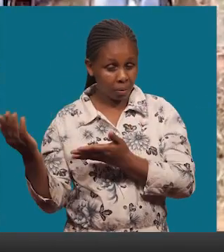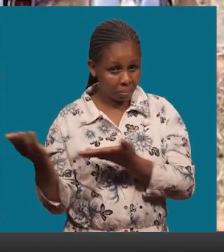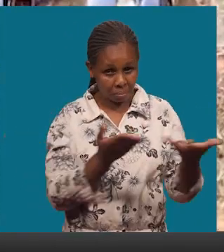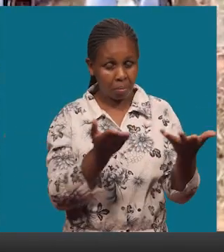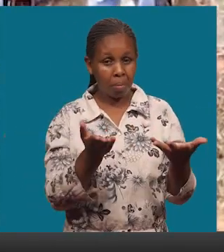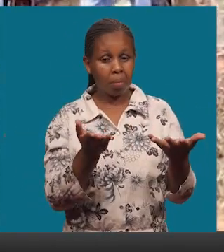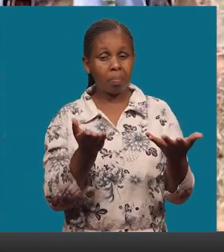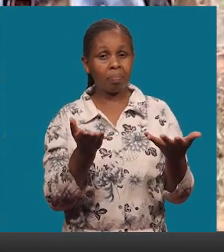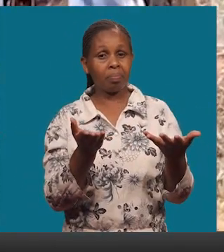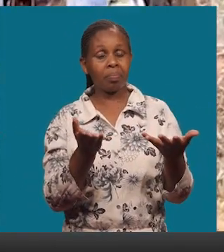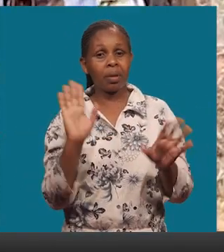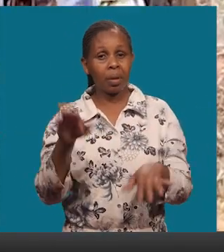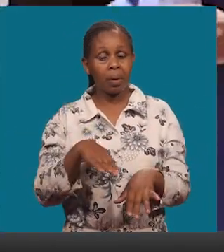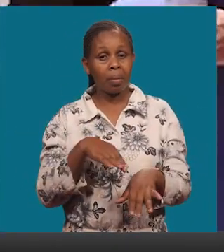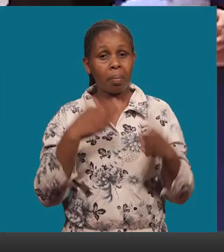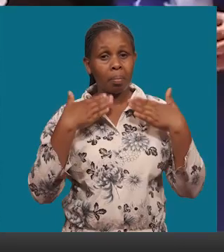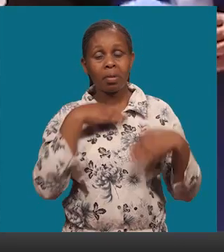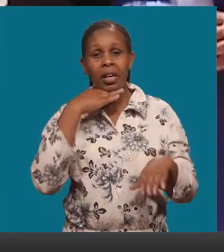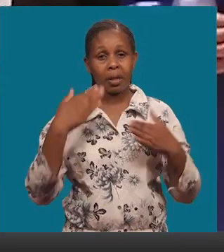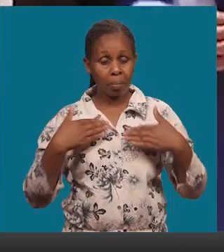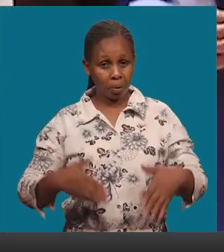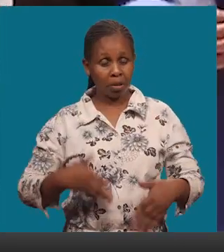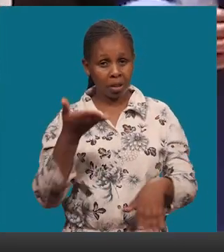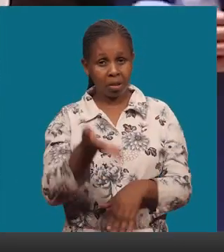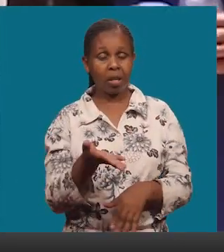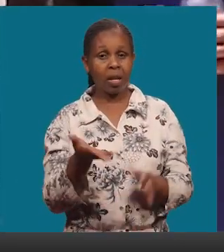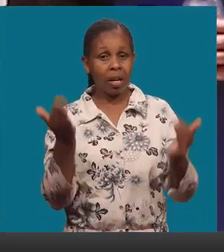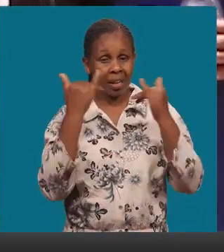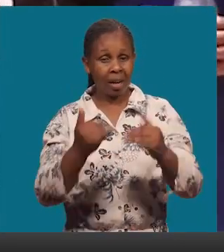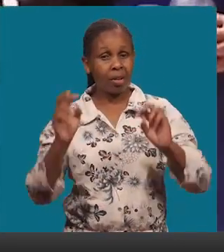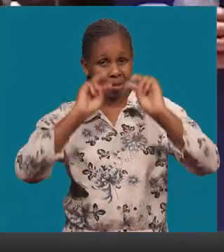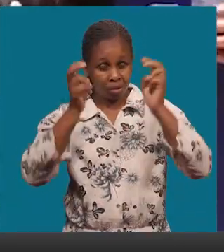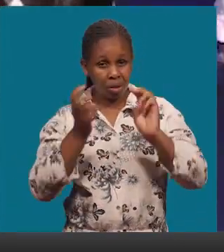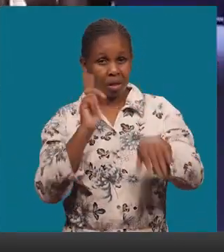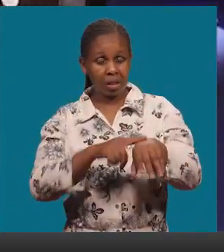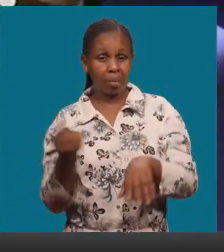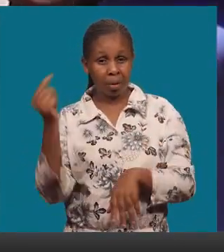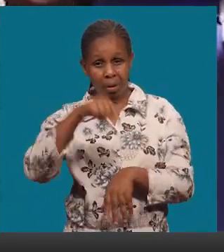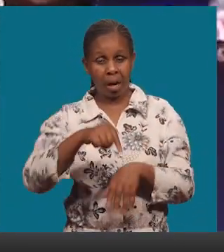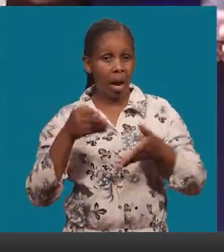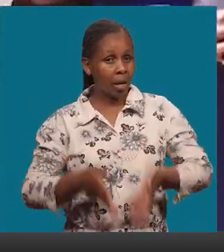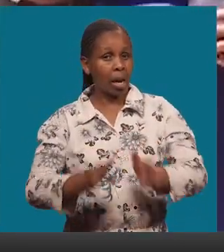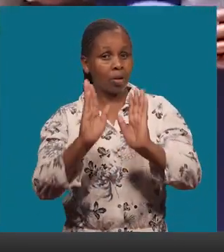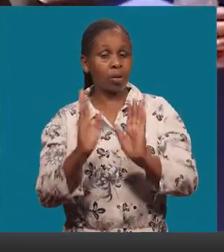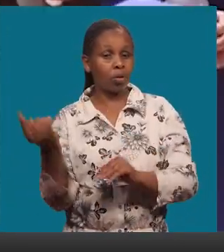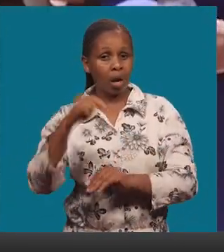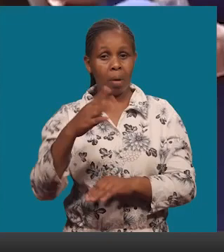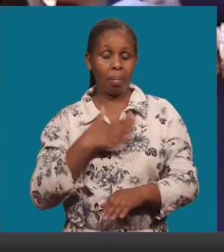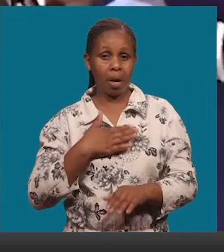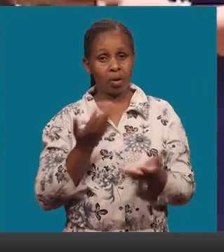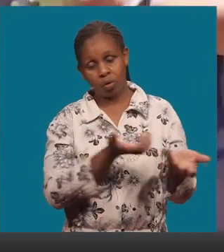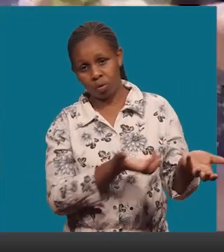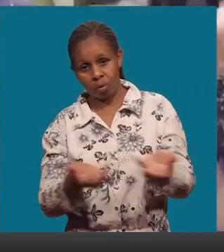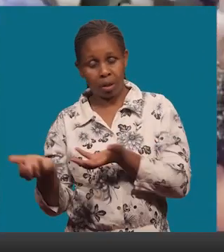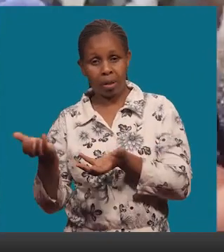I did not know, me not objecting to bring the body here because the deceased didn't want to be buried here in the first place, will be an issue that if I come here, I won't be allowed to come and